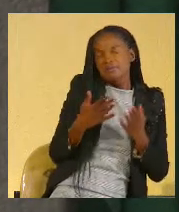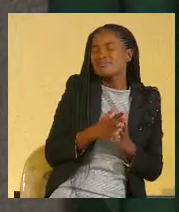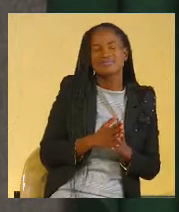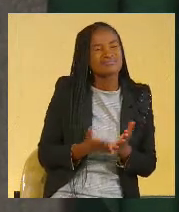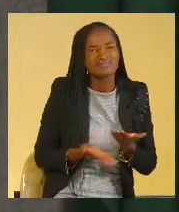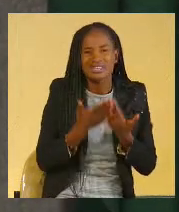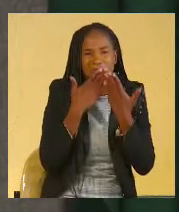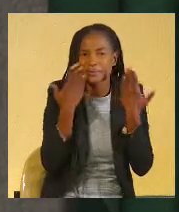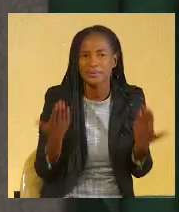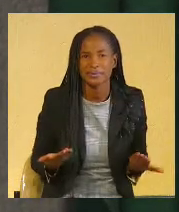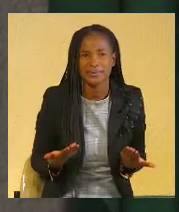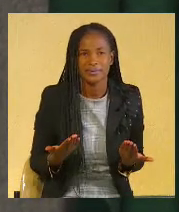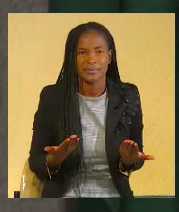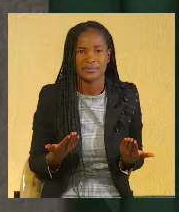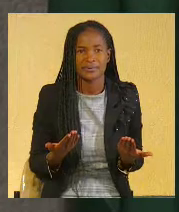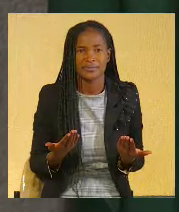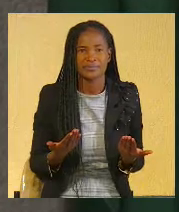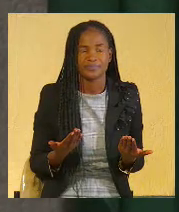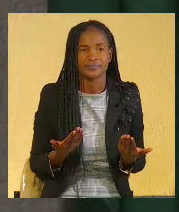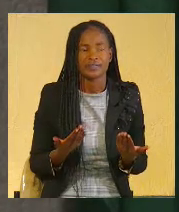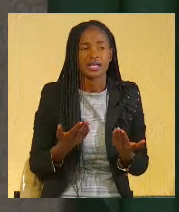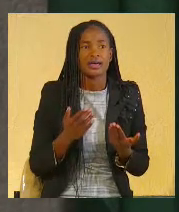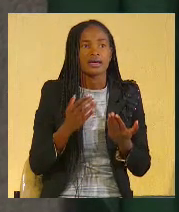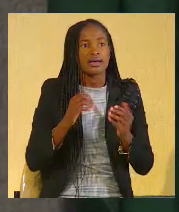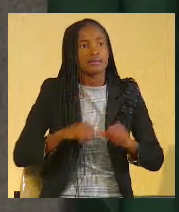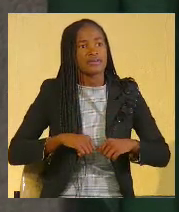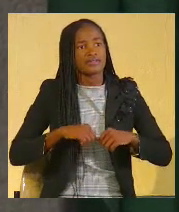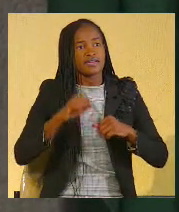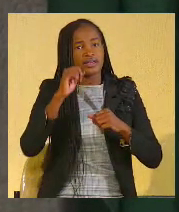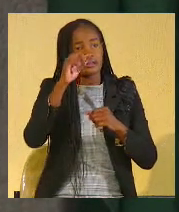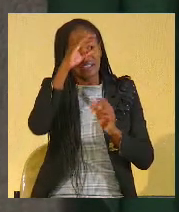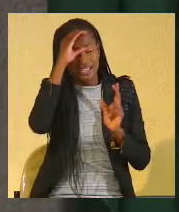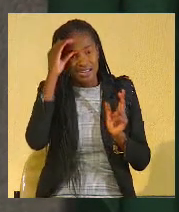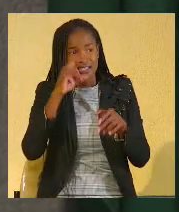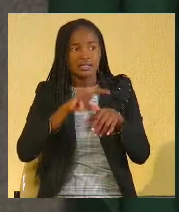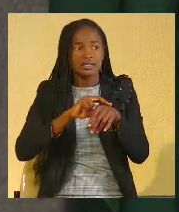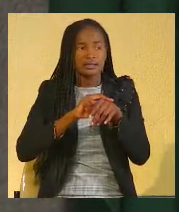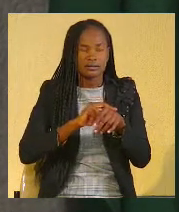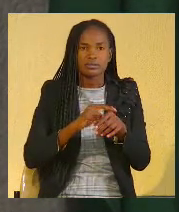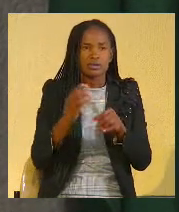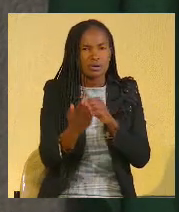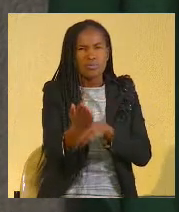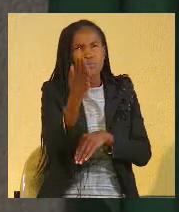we have our health workers who are working very hard day and night,